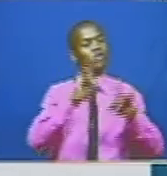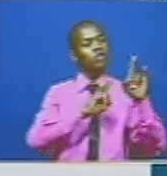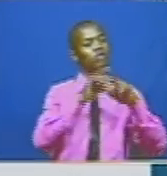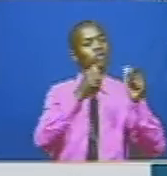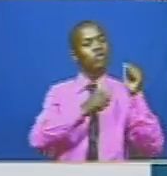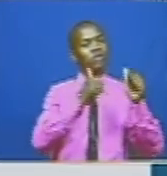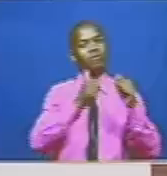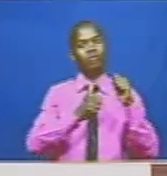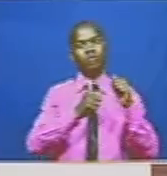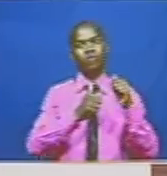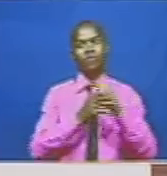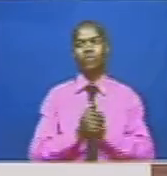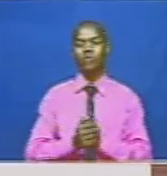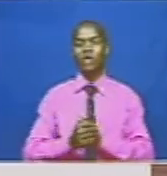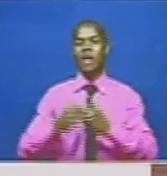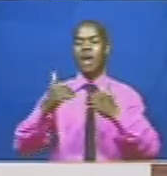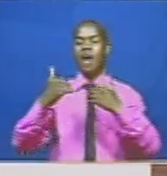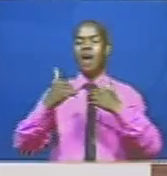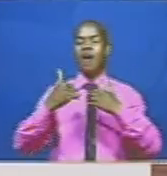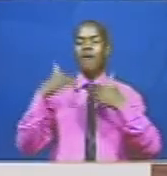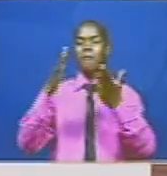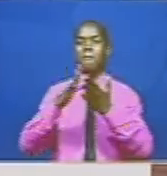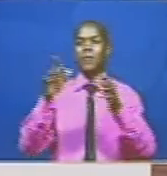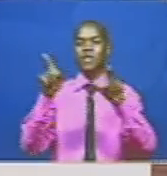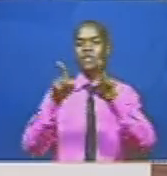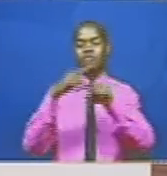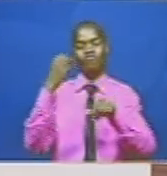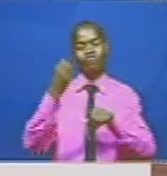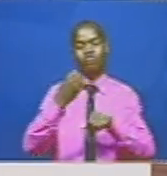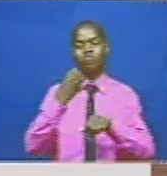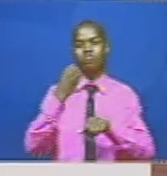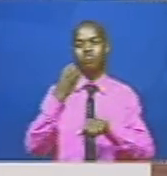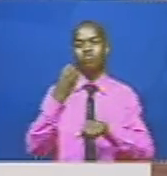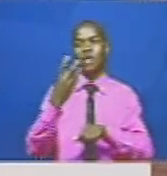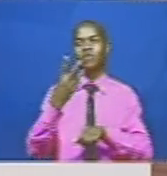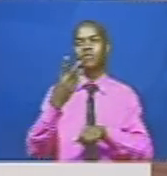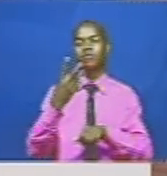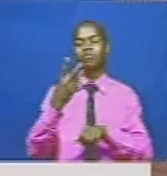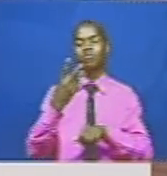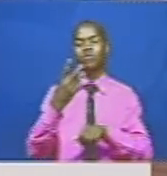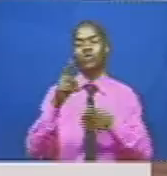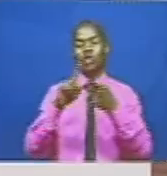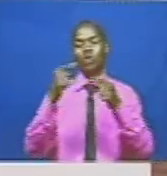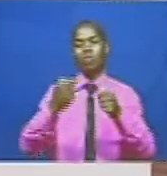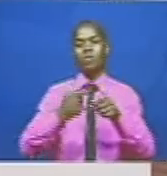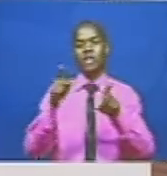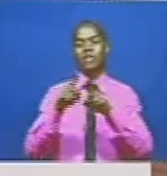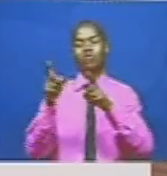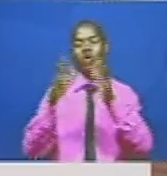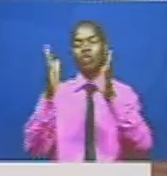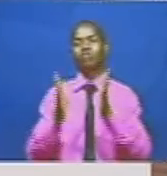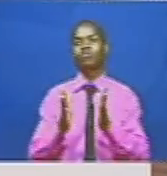Tourism has a very big and bright future, according to me and according to a tour operator